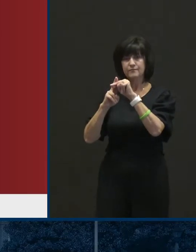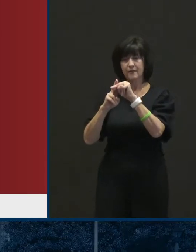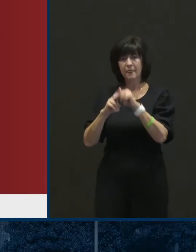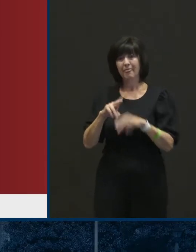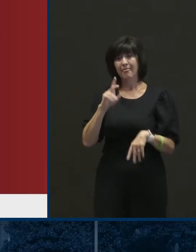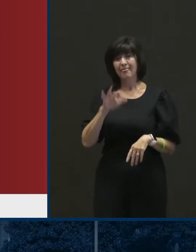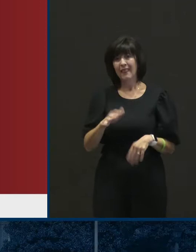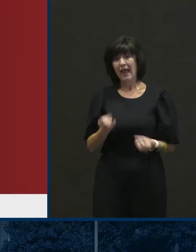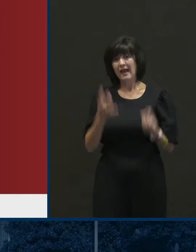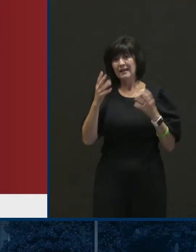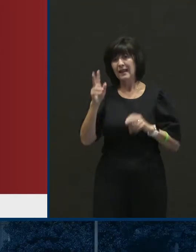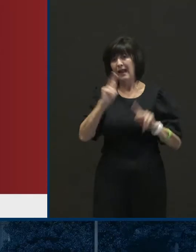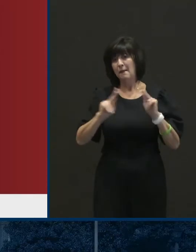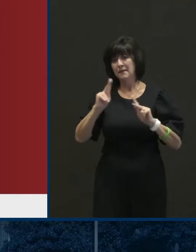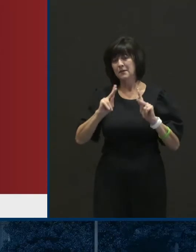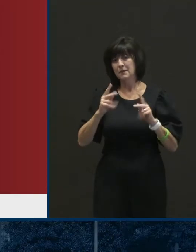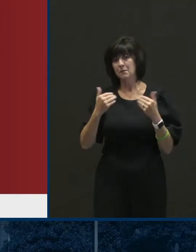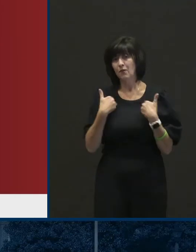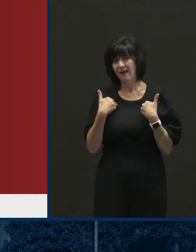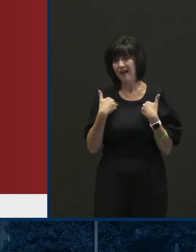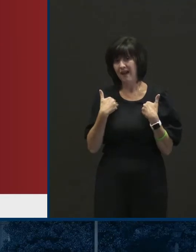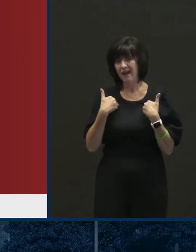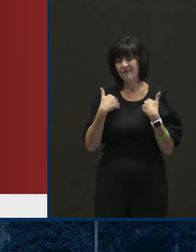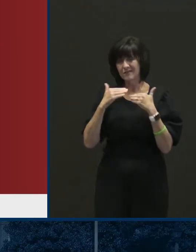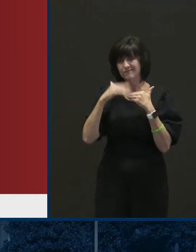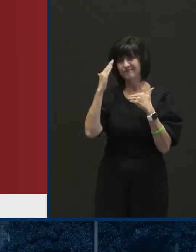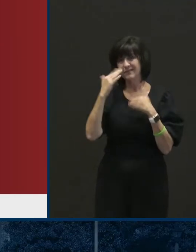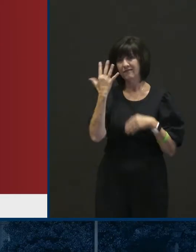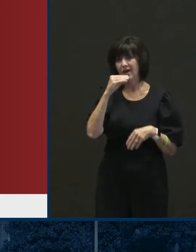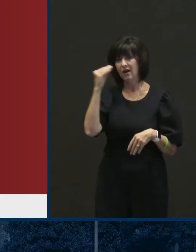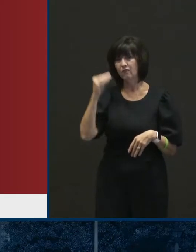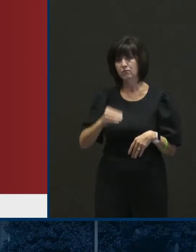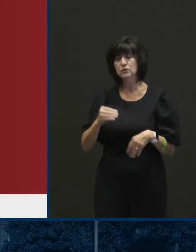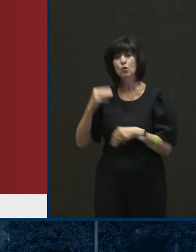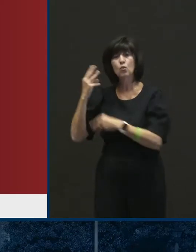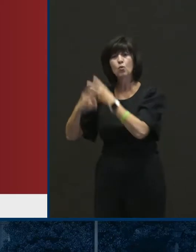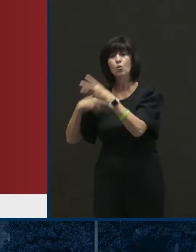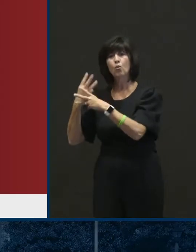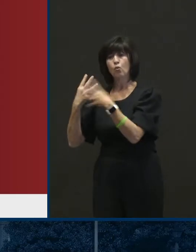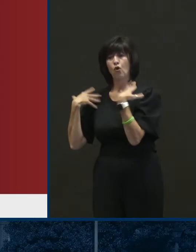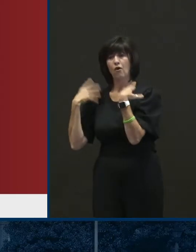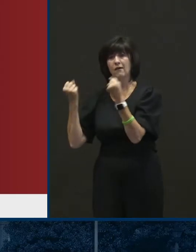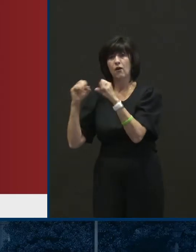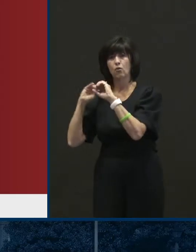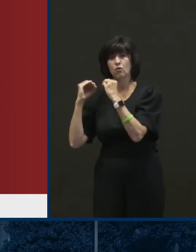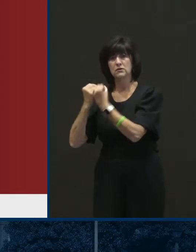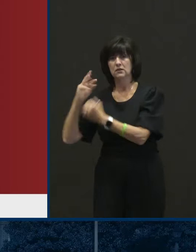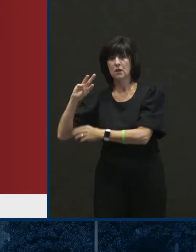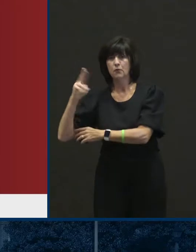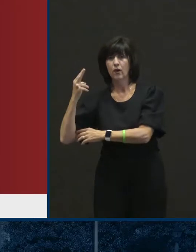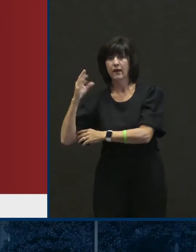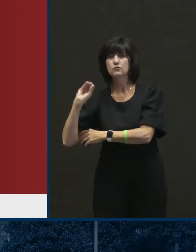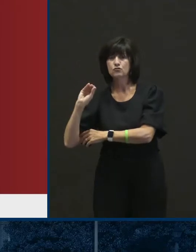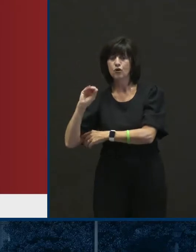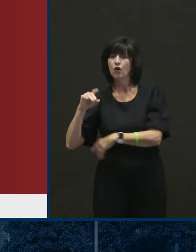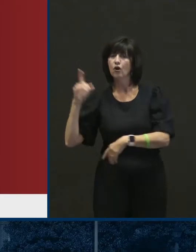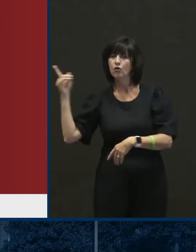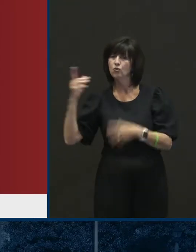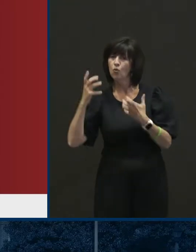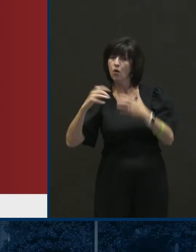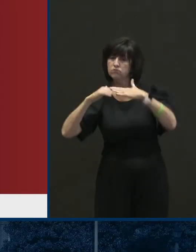which is the World Health Organization target, one that we talk about on a weekly basis. So we're trending a little bit above